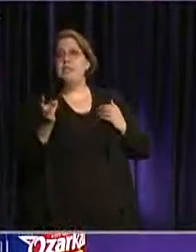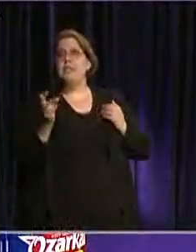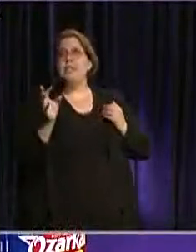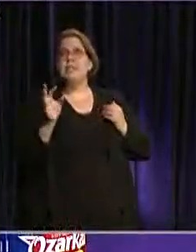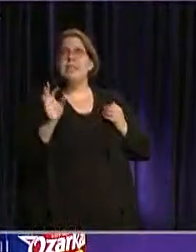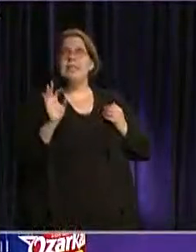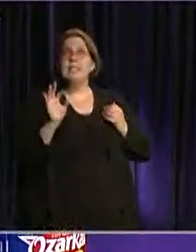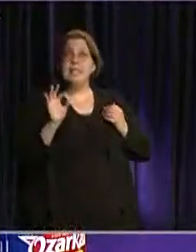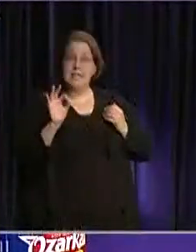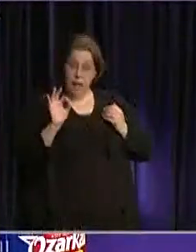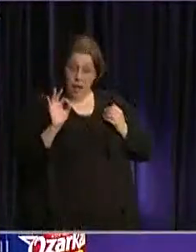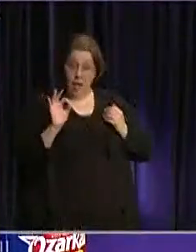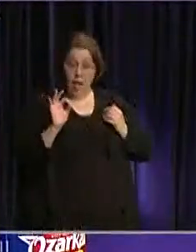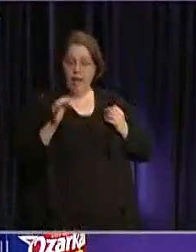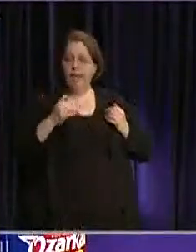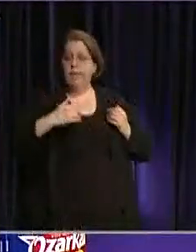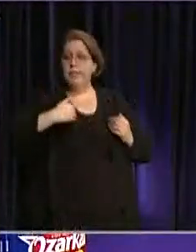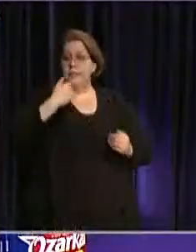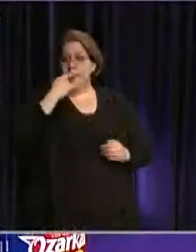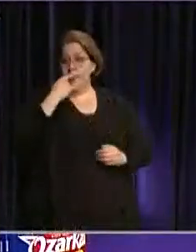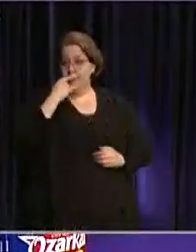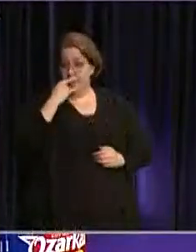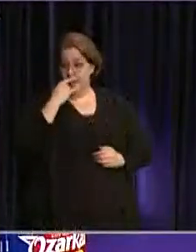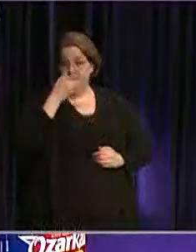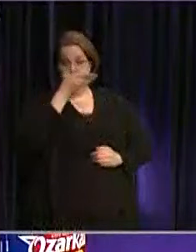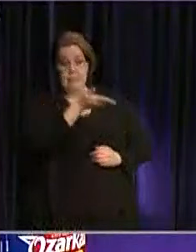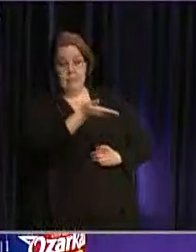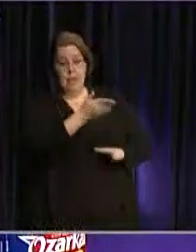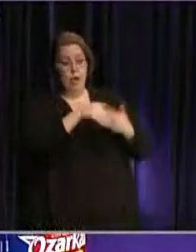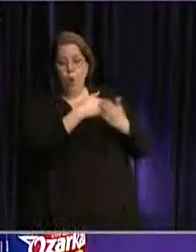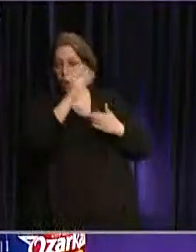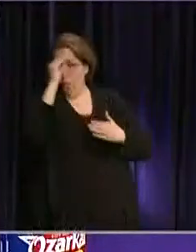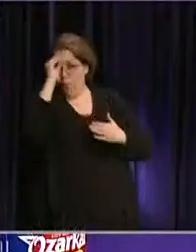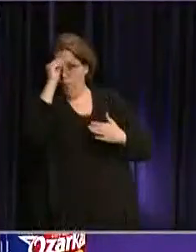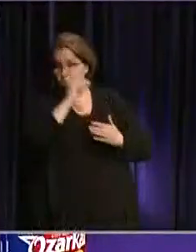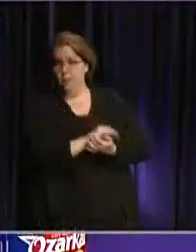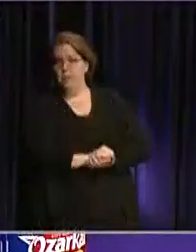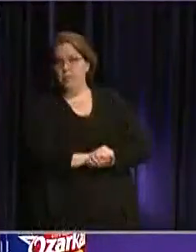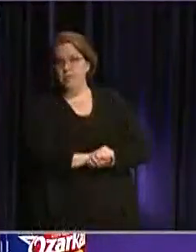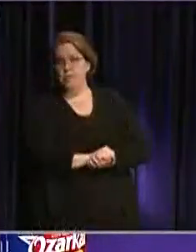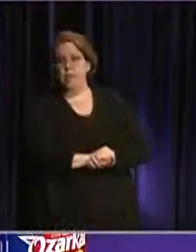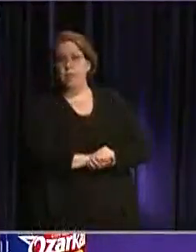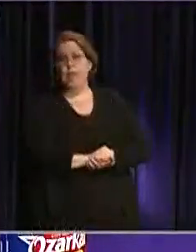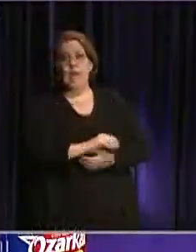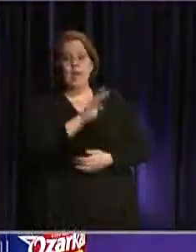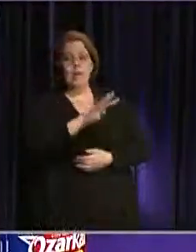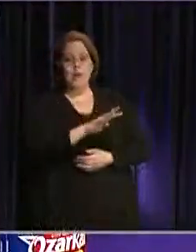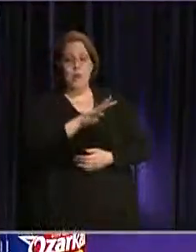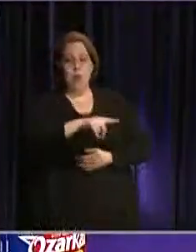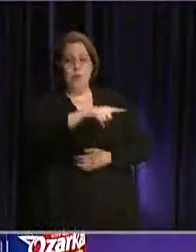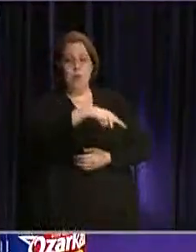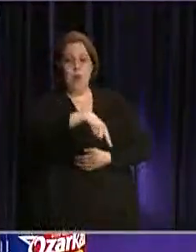369 young kids at Lackland, all boys, and 44 of them